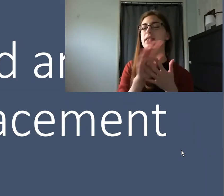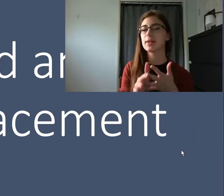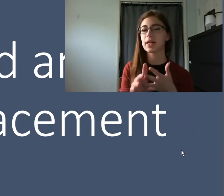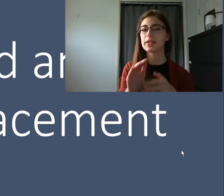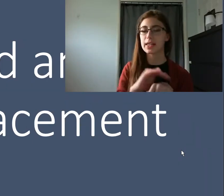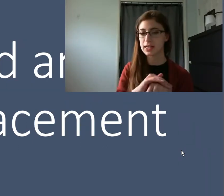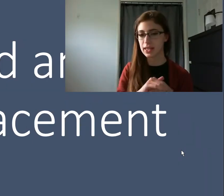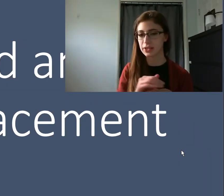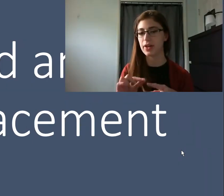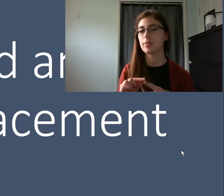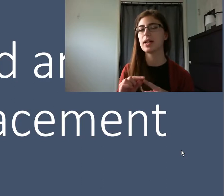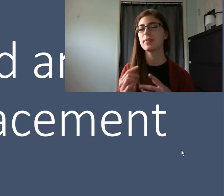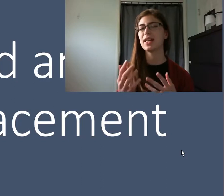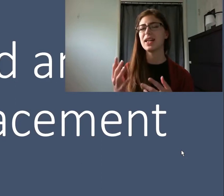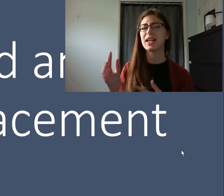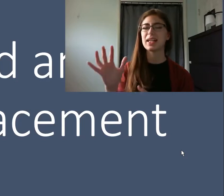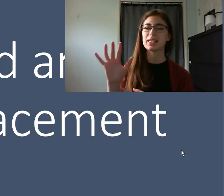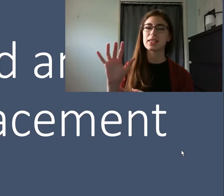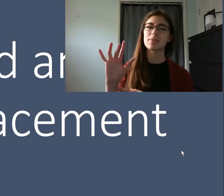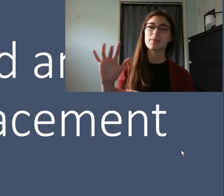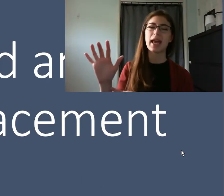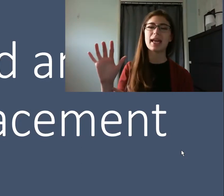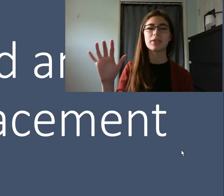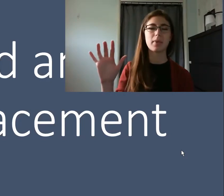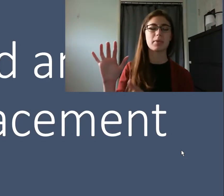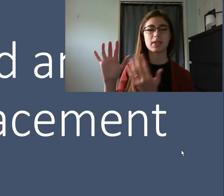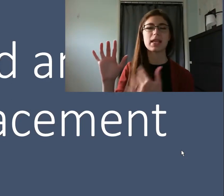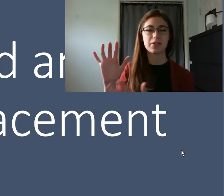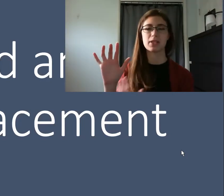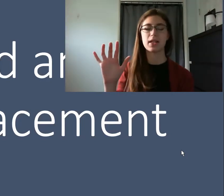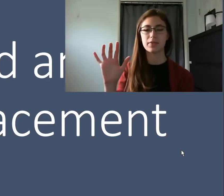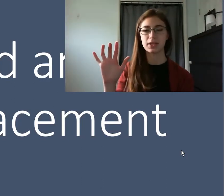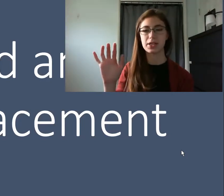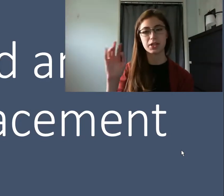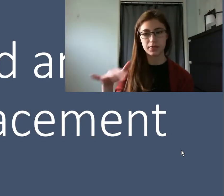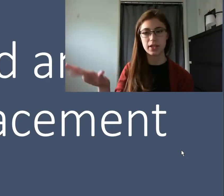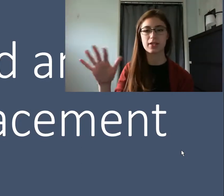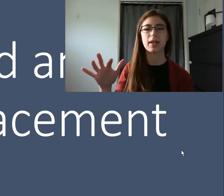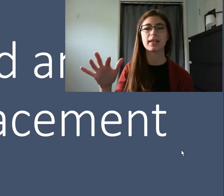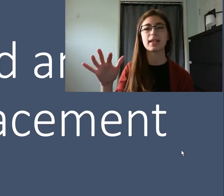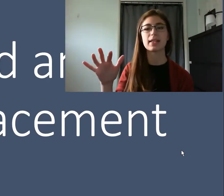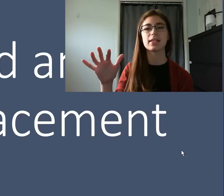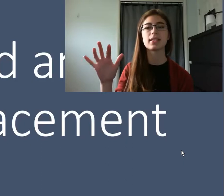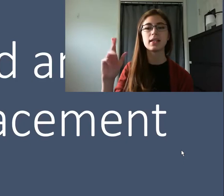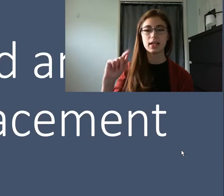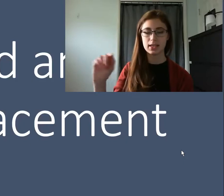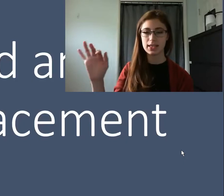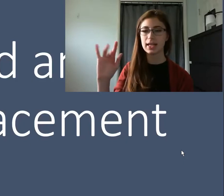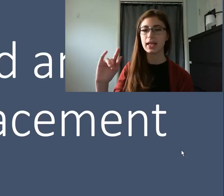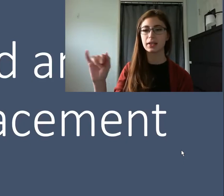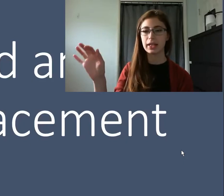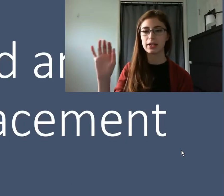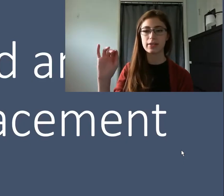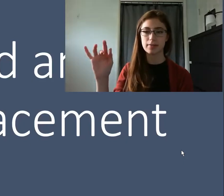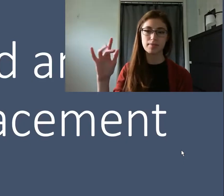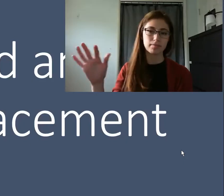uses the same letters as the English alphabet. It's the hand representations of the letters. So fingerspelling is